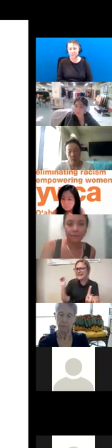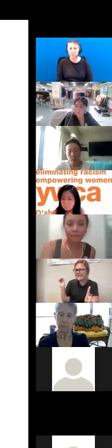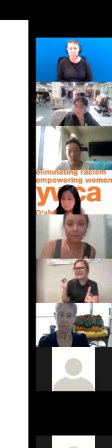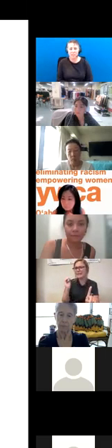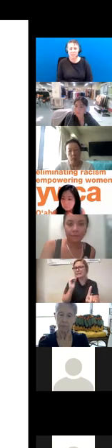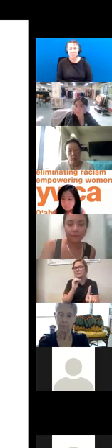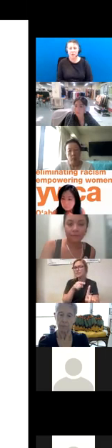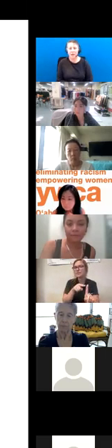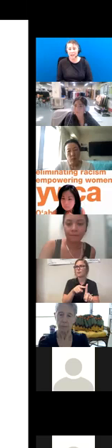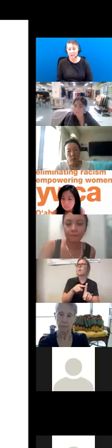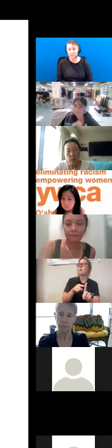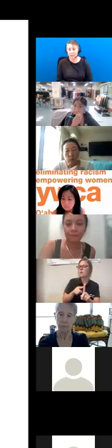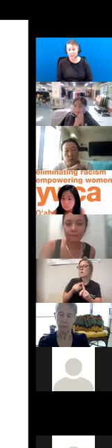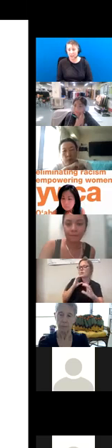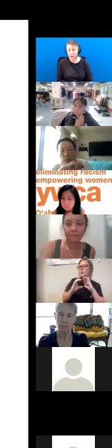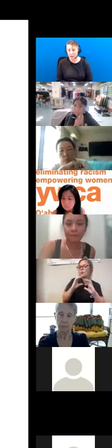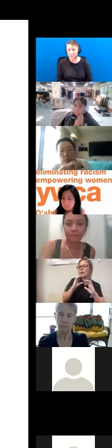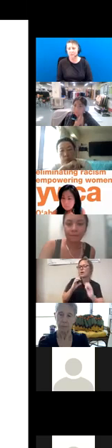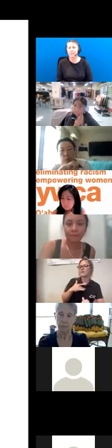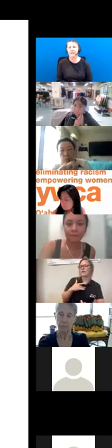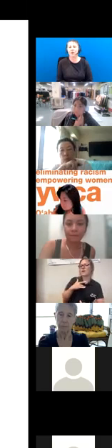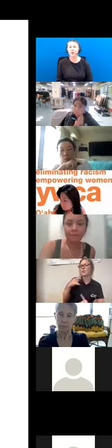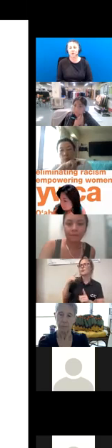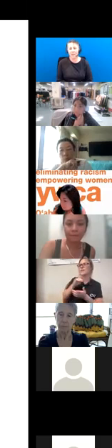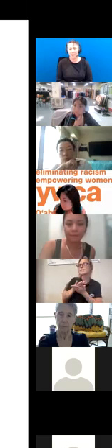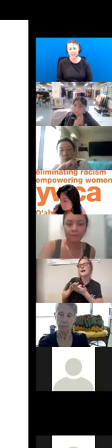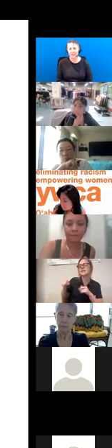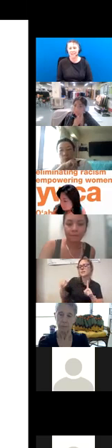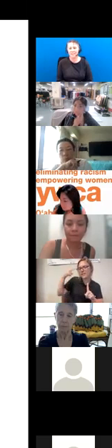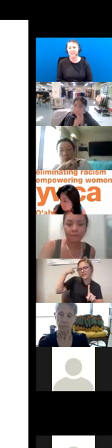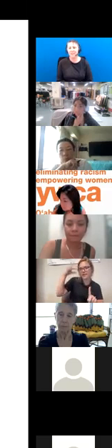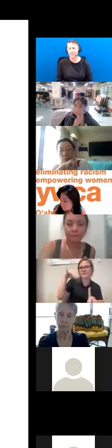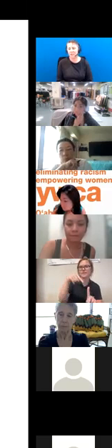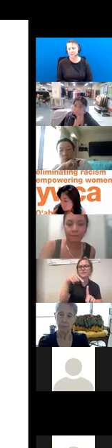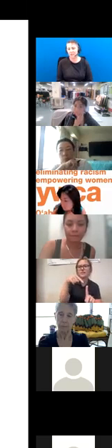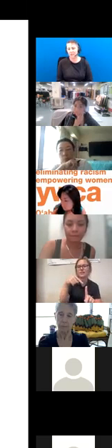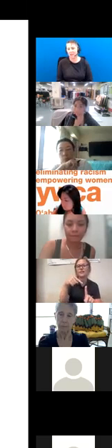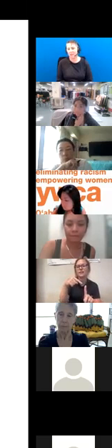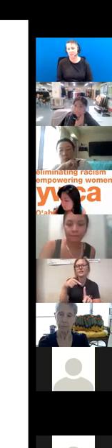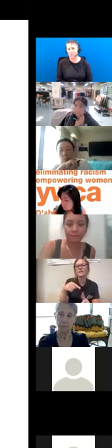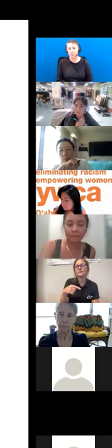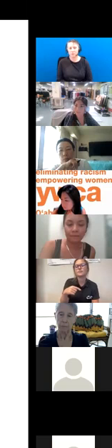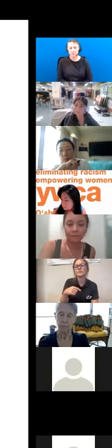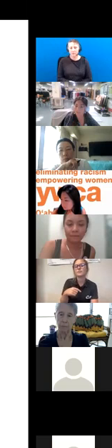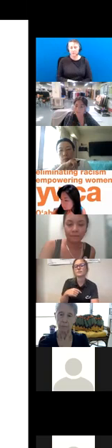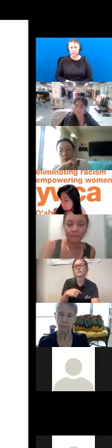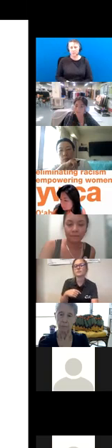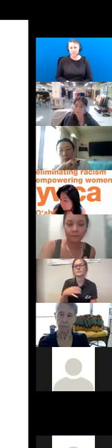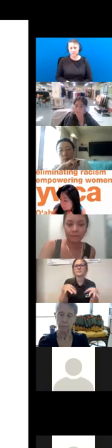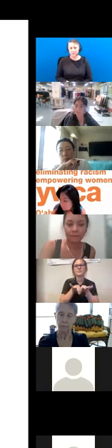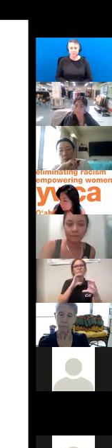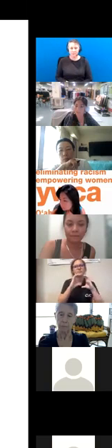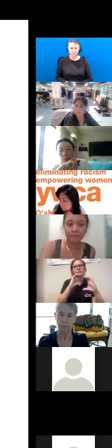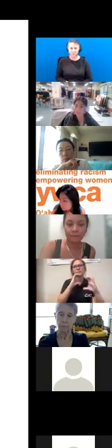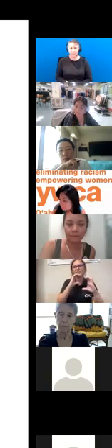room. Just let them know, hey, I'm heading out. And then they're like, oh, okay. Then they again feel